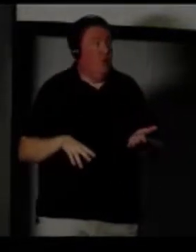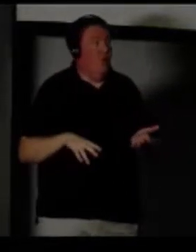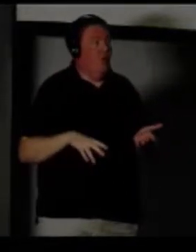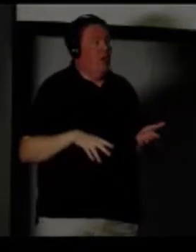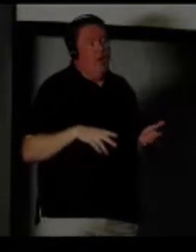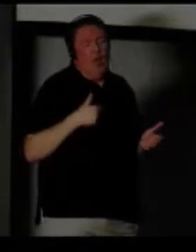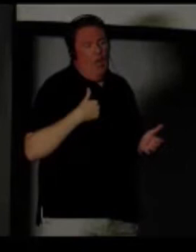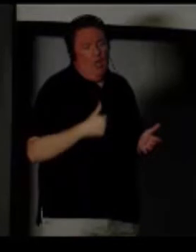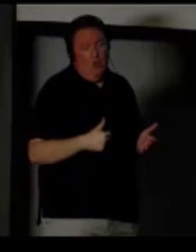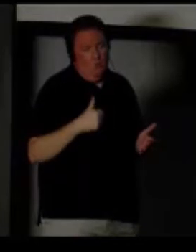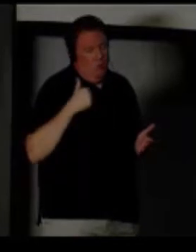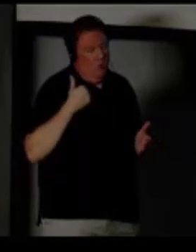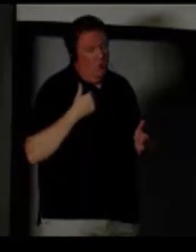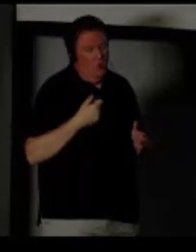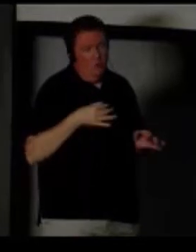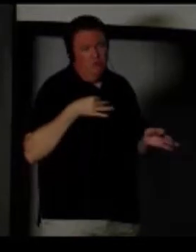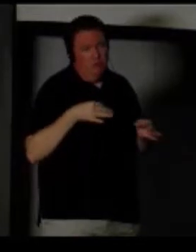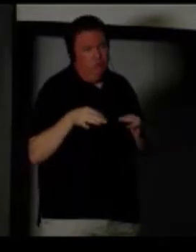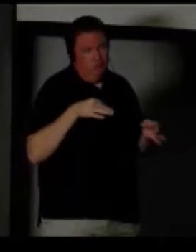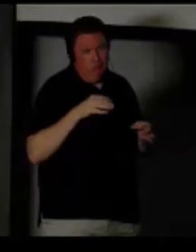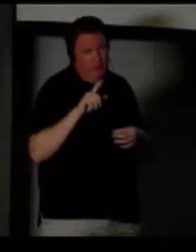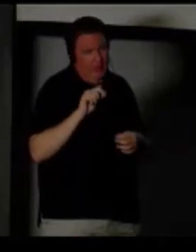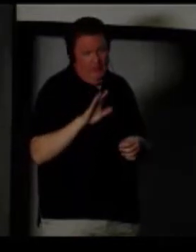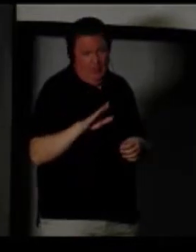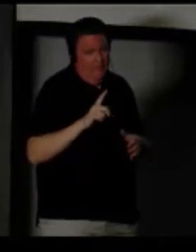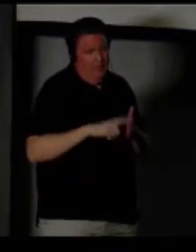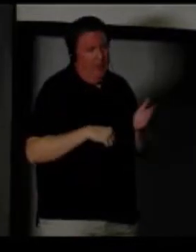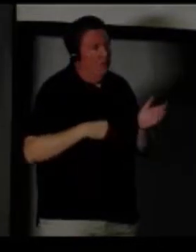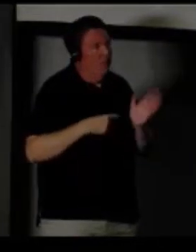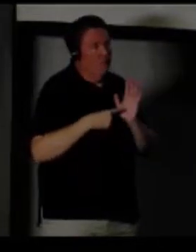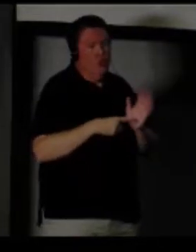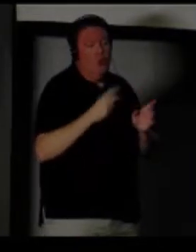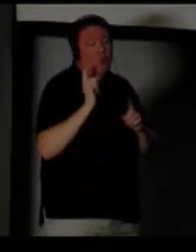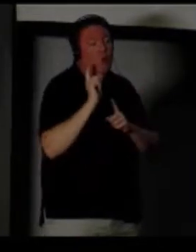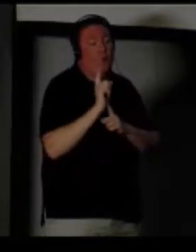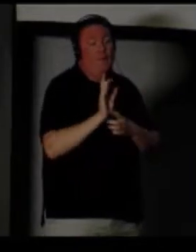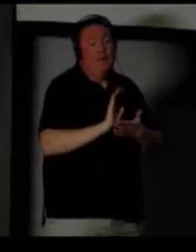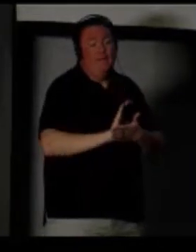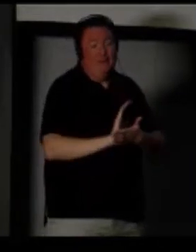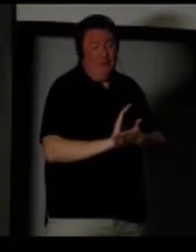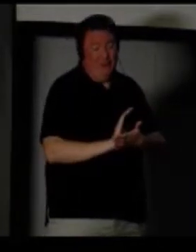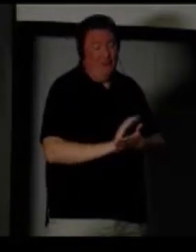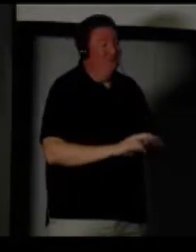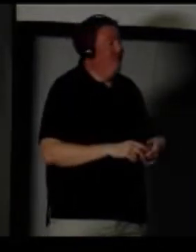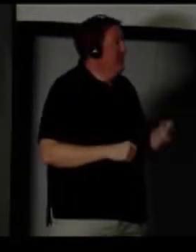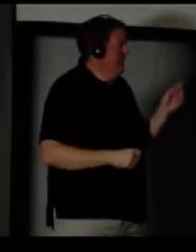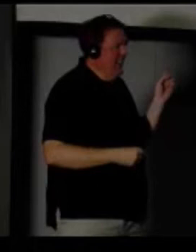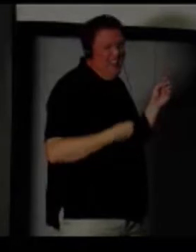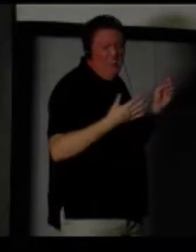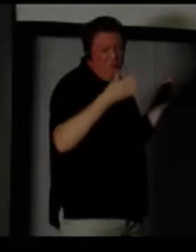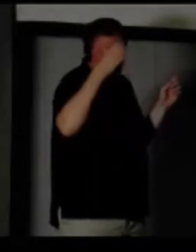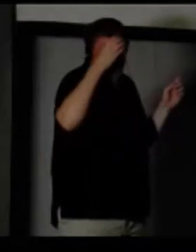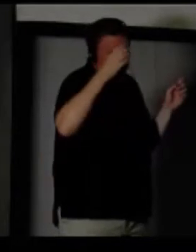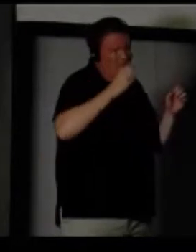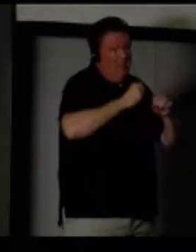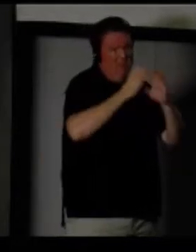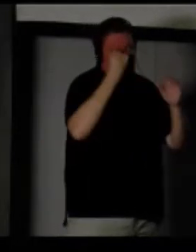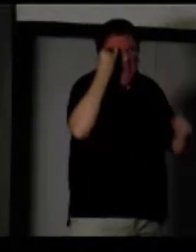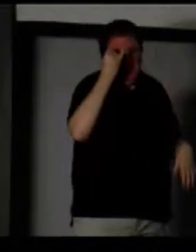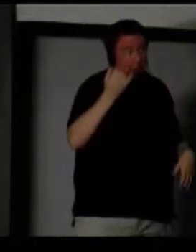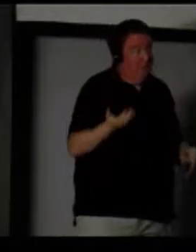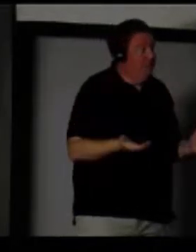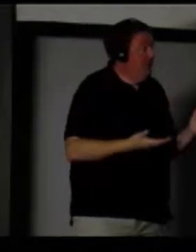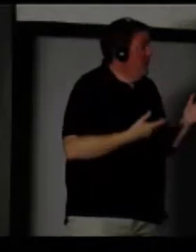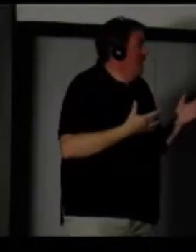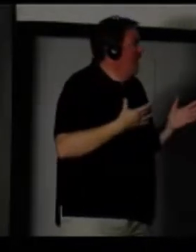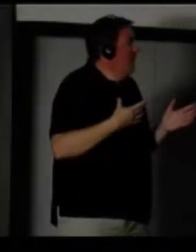me going into a description of the lab, what I'm going to show you is just a short 1-minute video that kind of captures what we're trying to do with the lab. And I